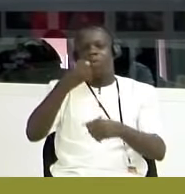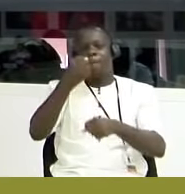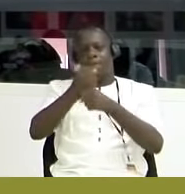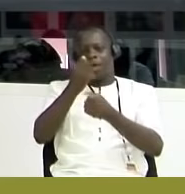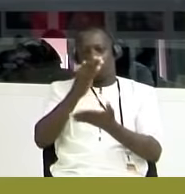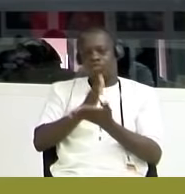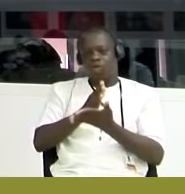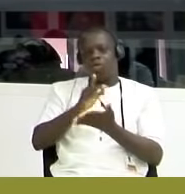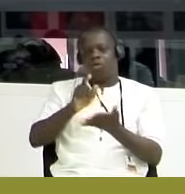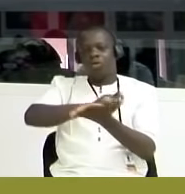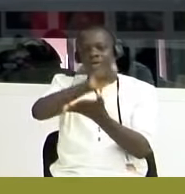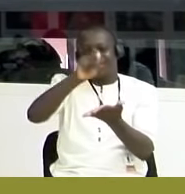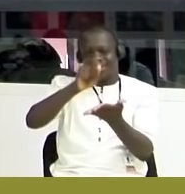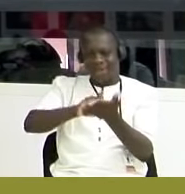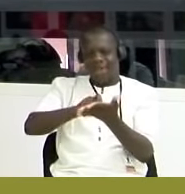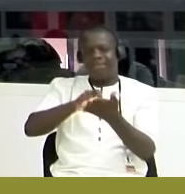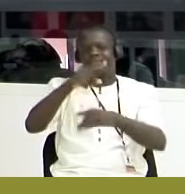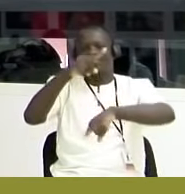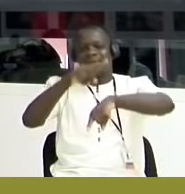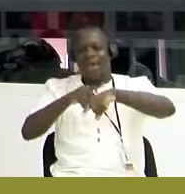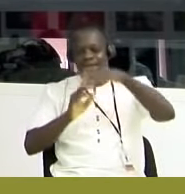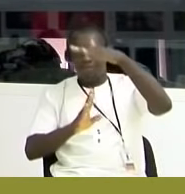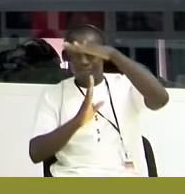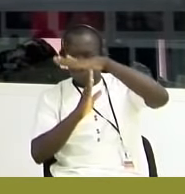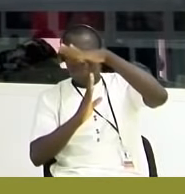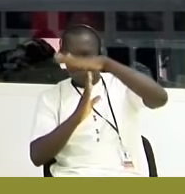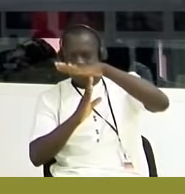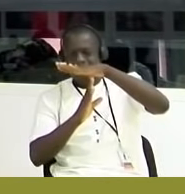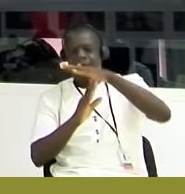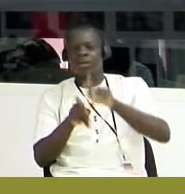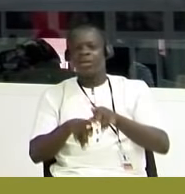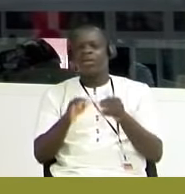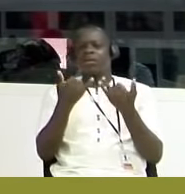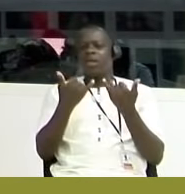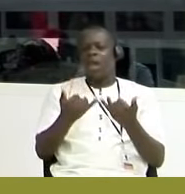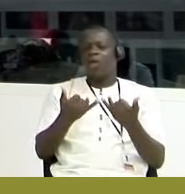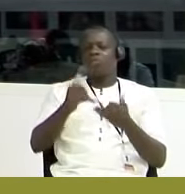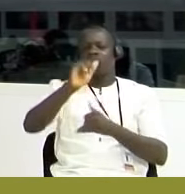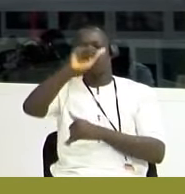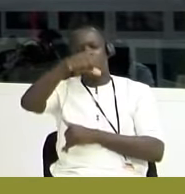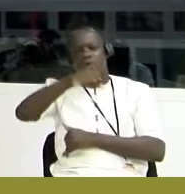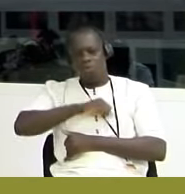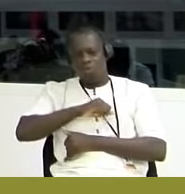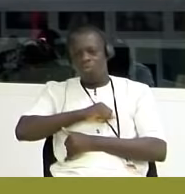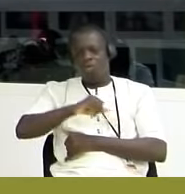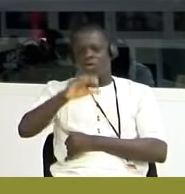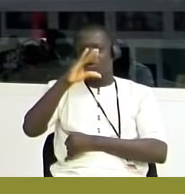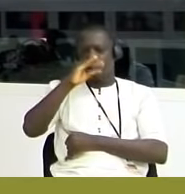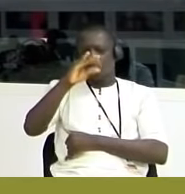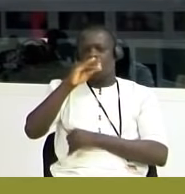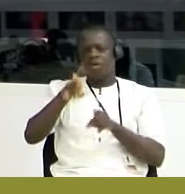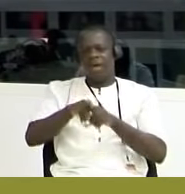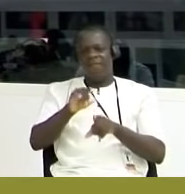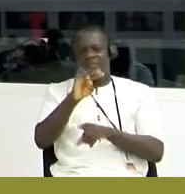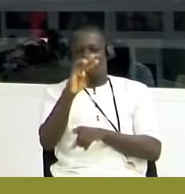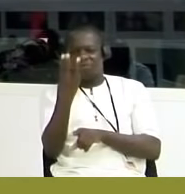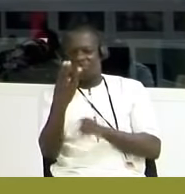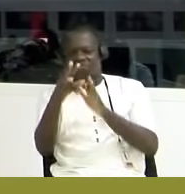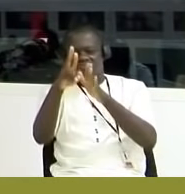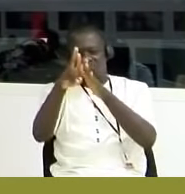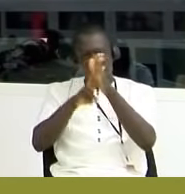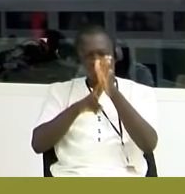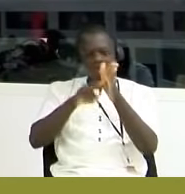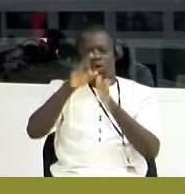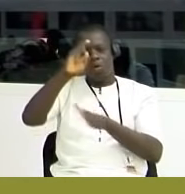it during the break. During your testimony, a few rules that you should be aware